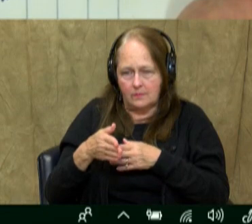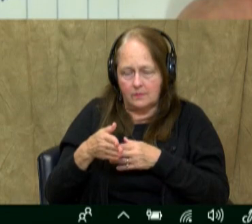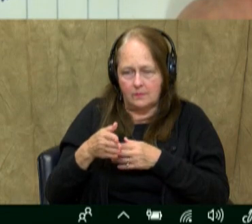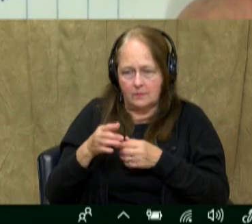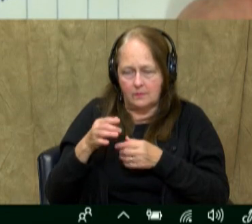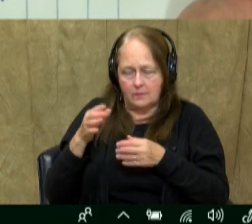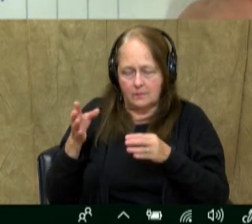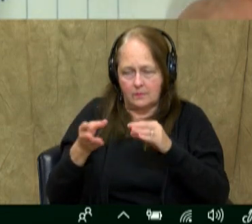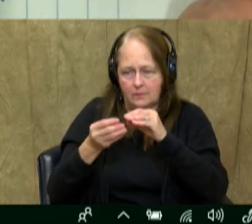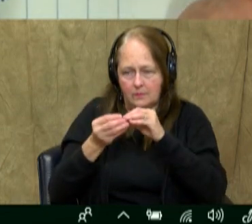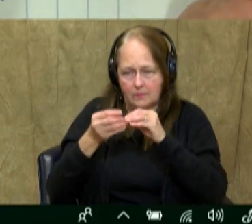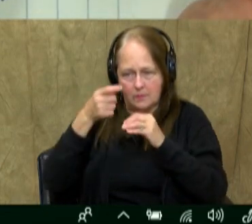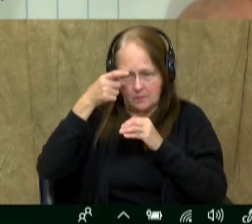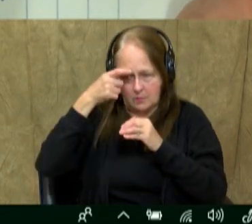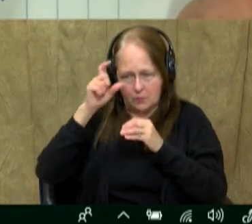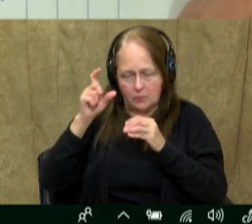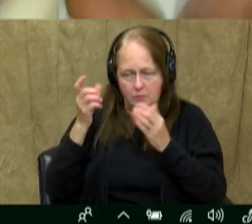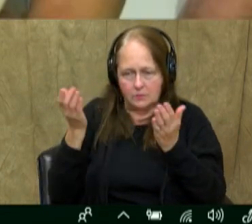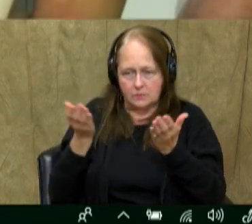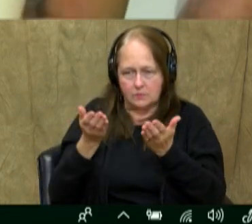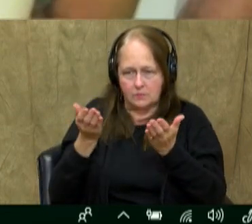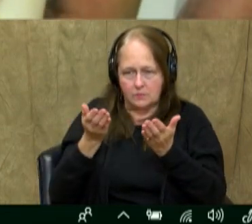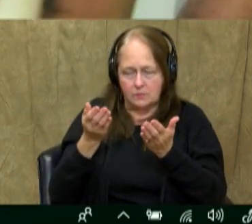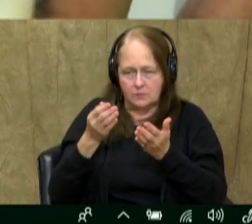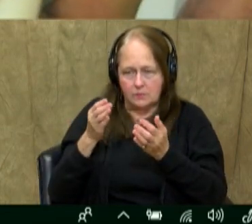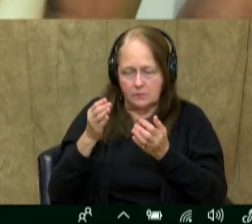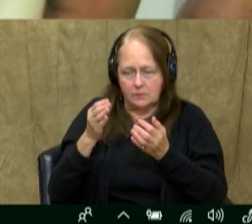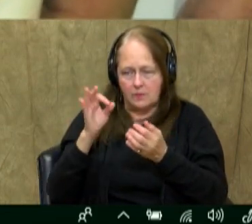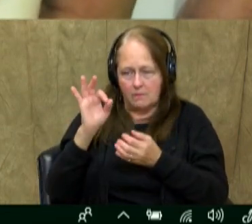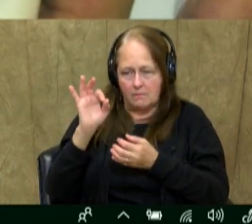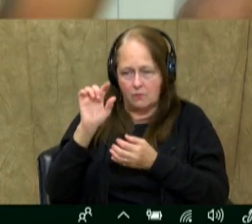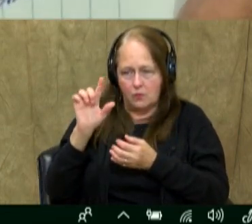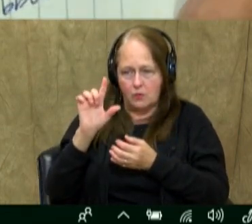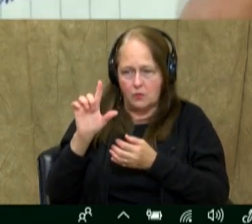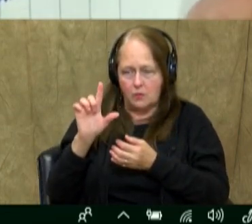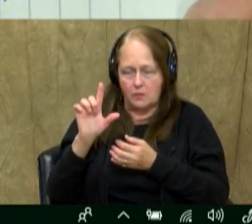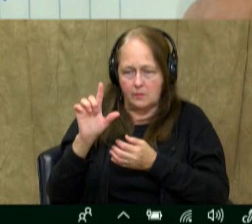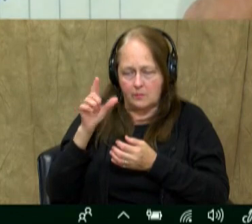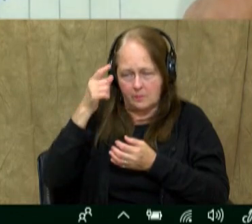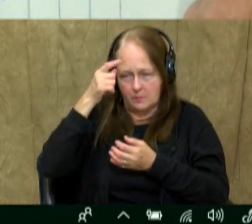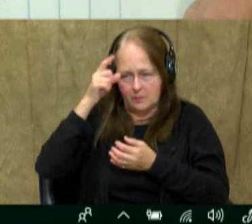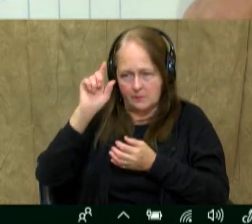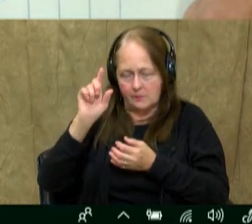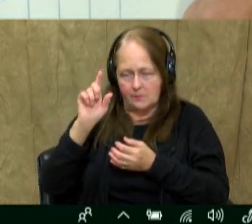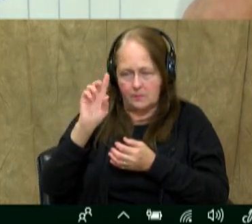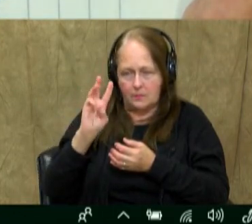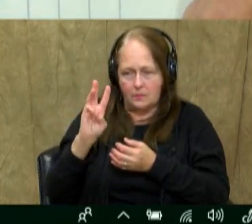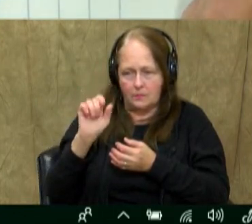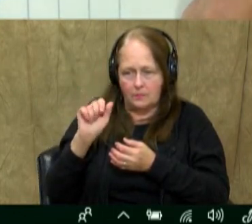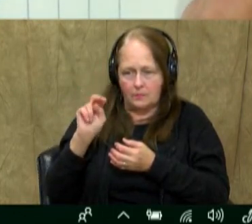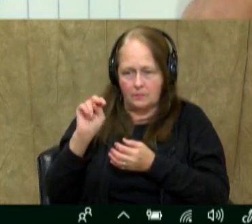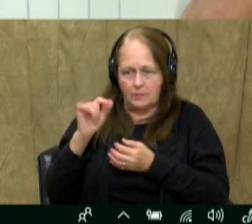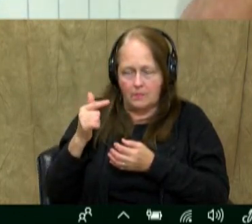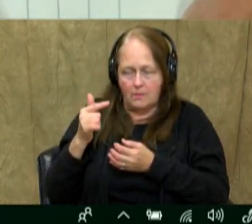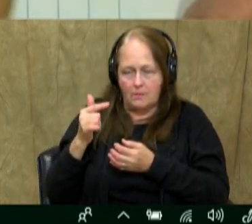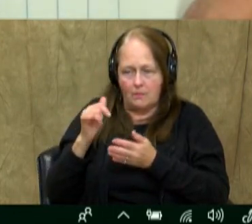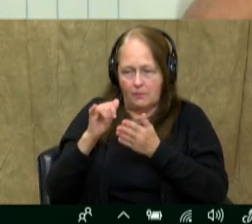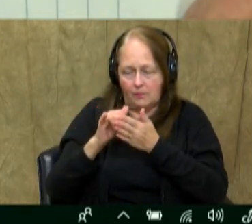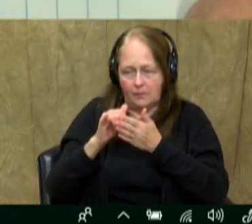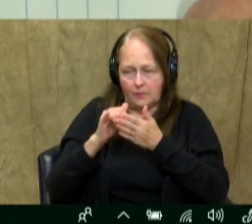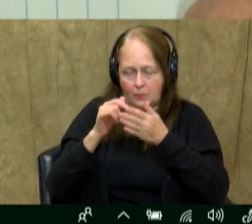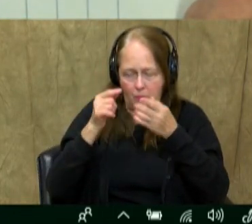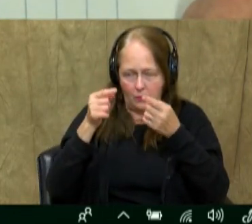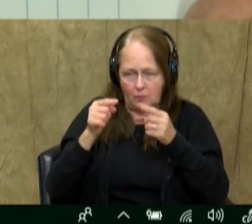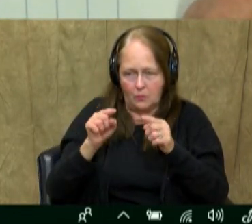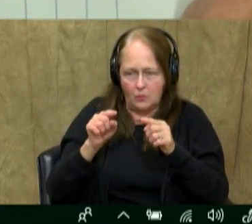let me add some moons here. Full. So if it's waning, now the lit portion